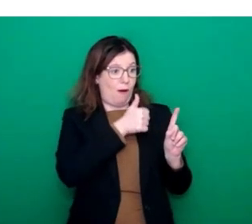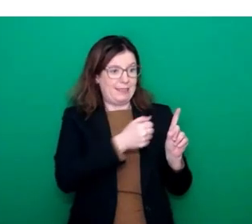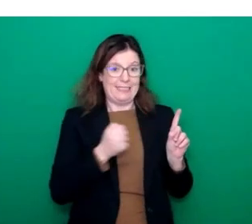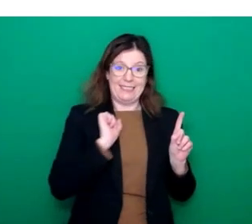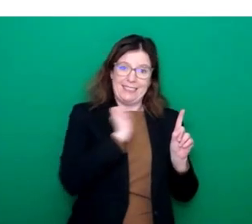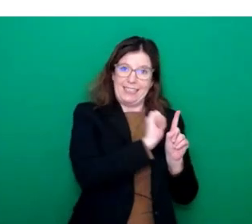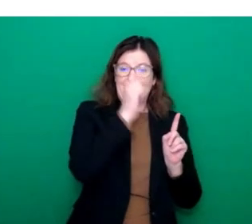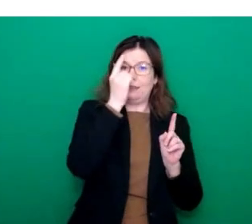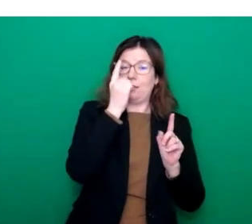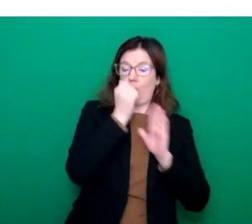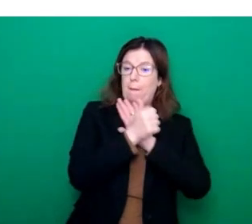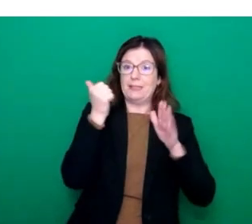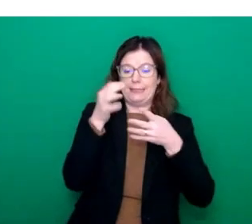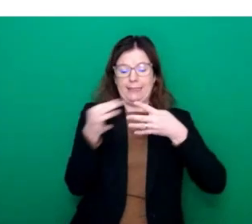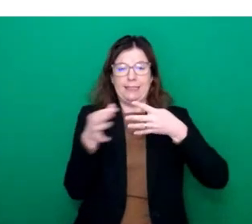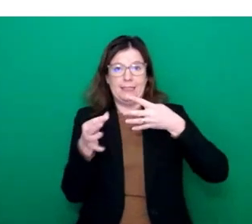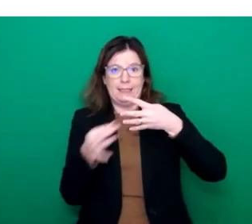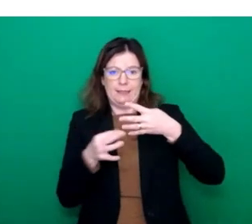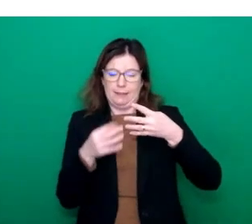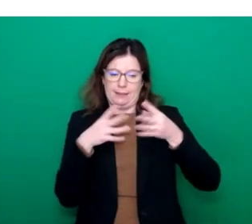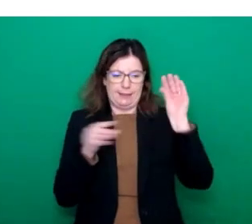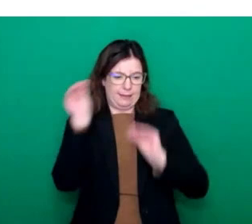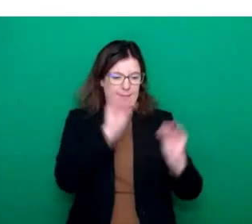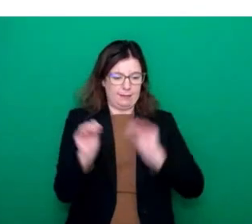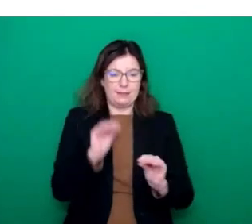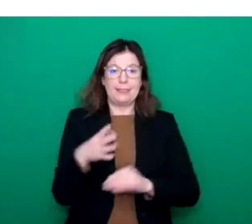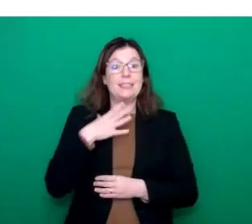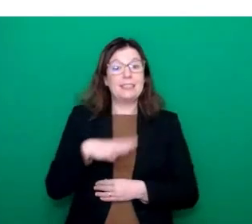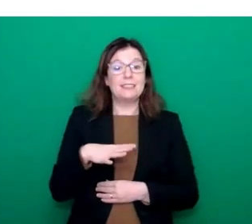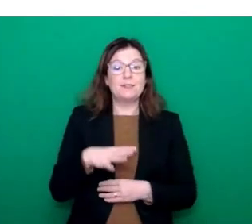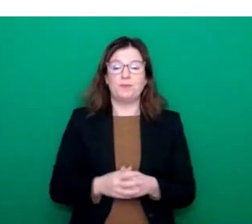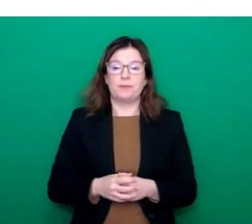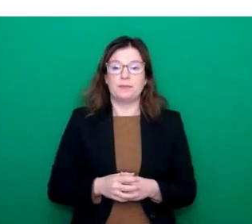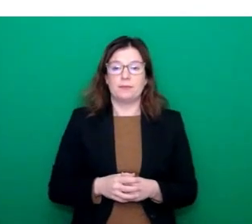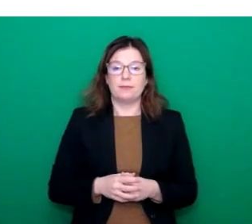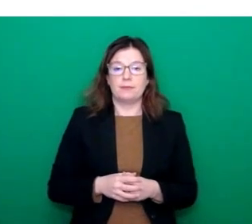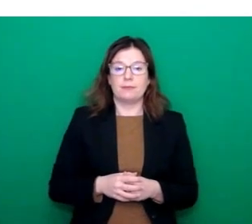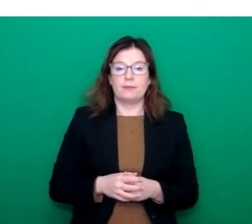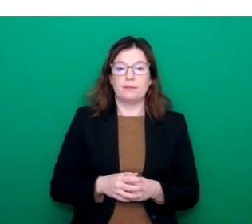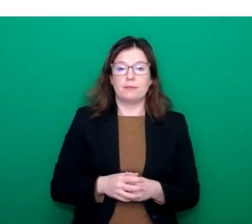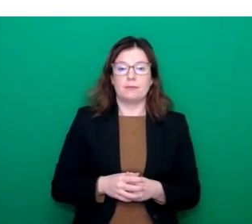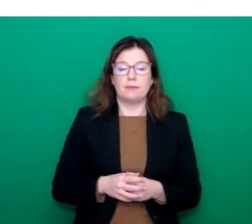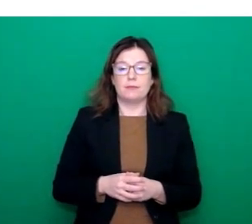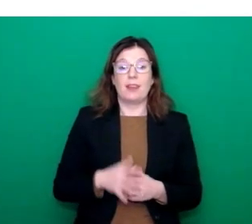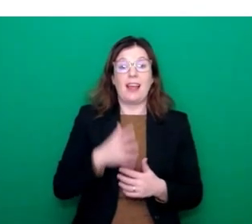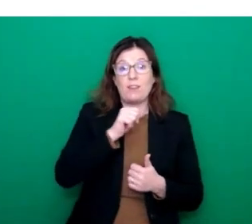were felt to fit in and need. And we have the range of competencies under the knowledge and the values,